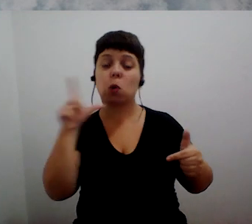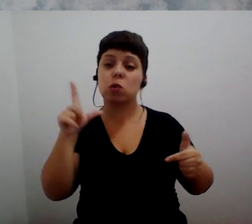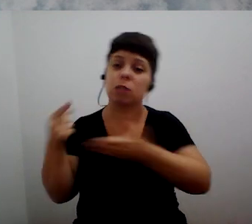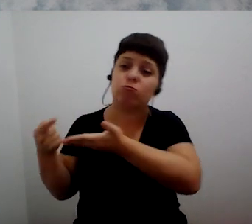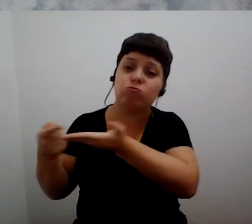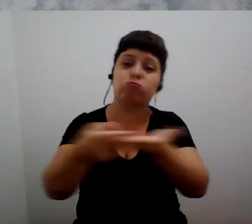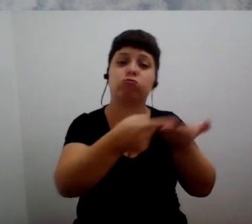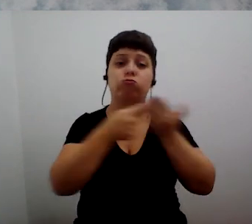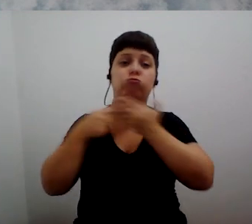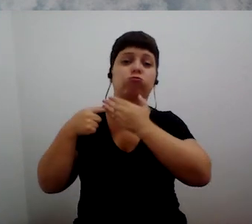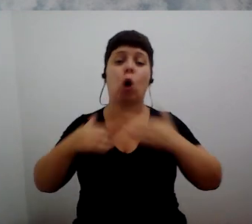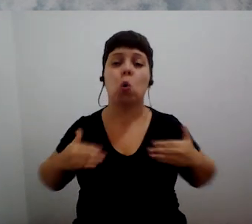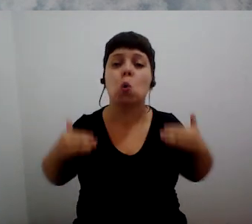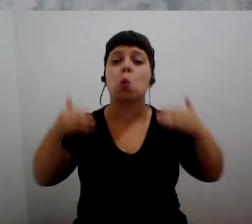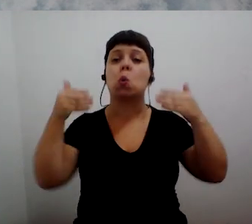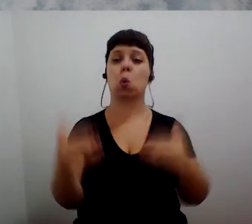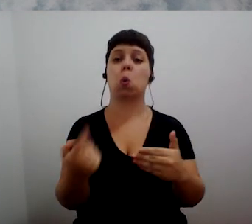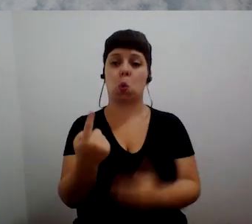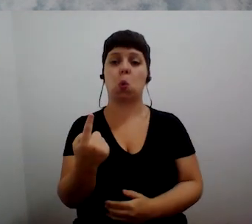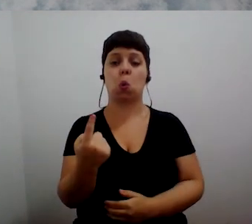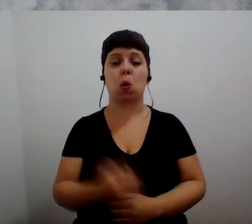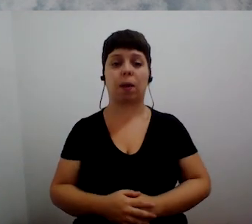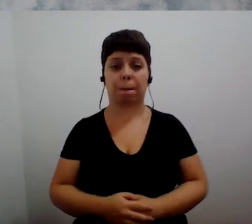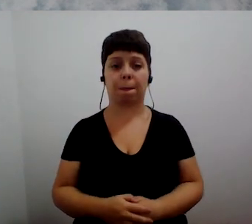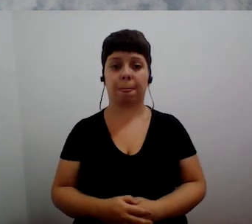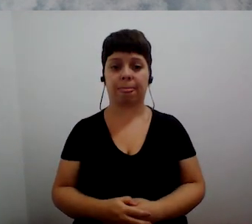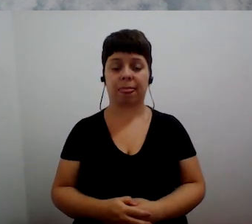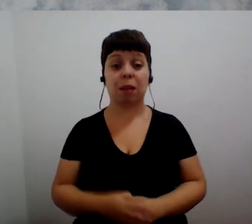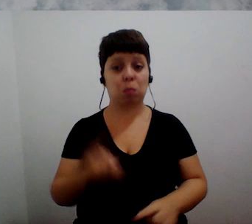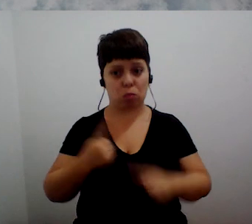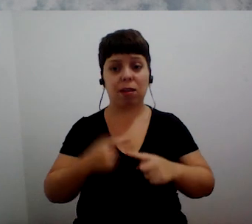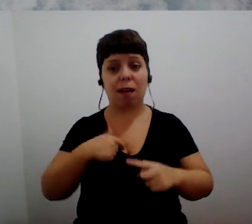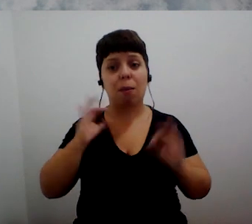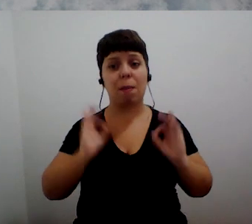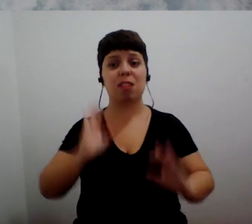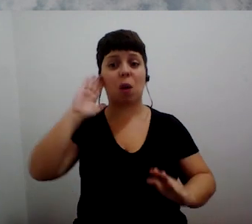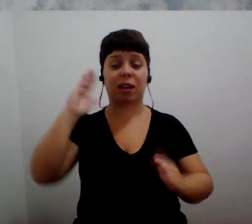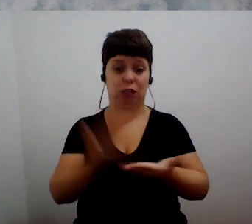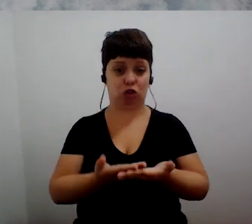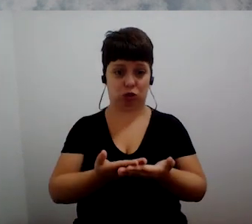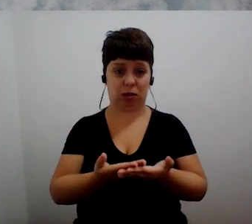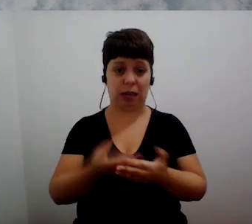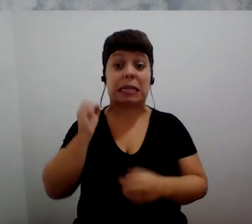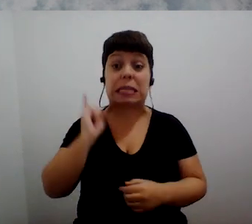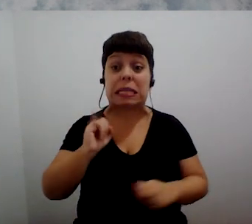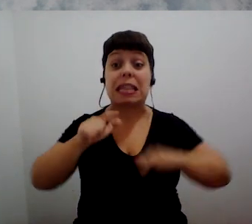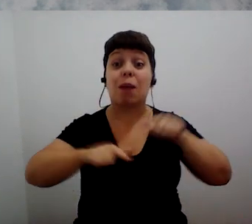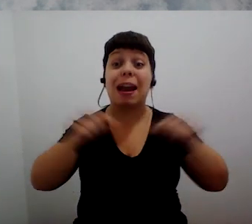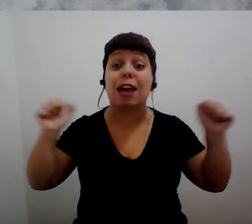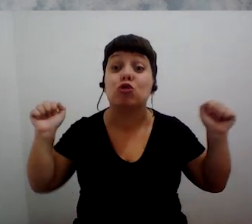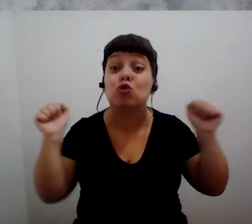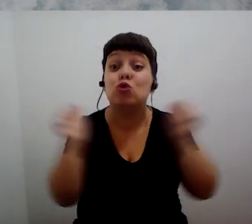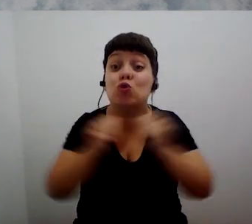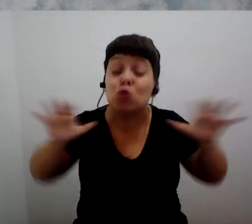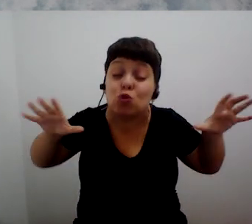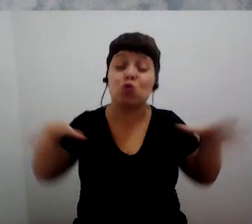because I'm pretty confident that if we work together in a sound science base, we